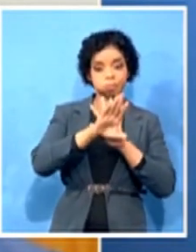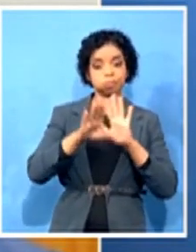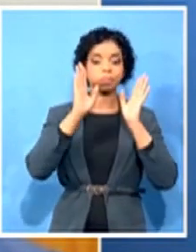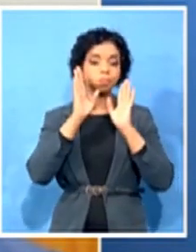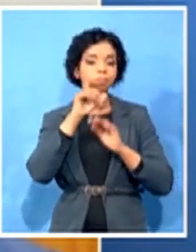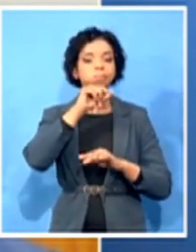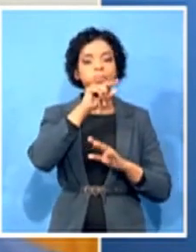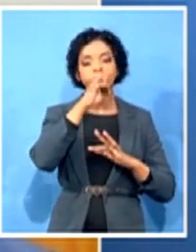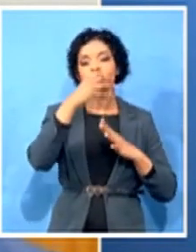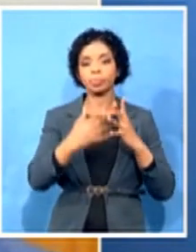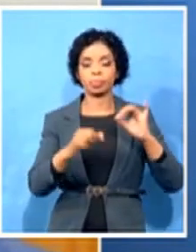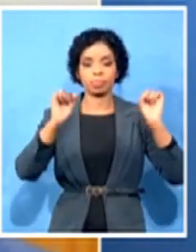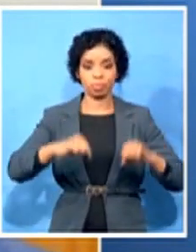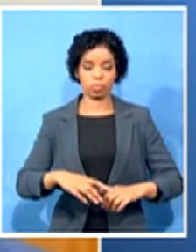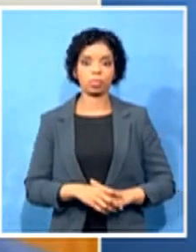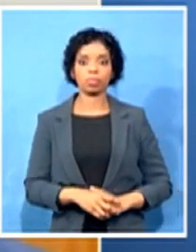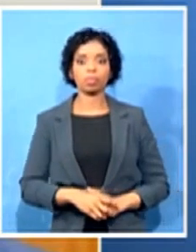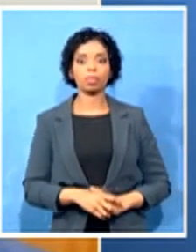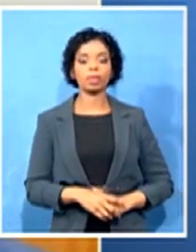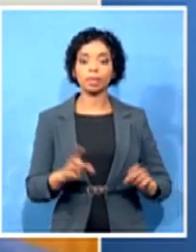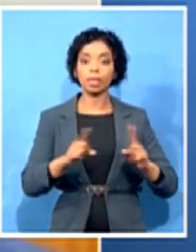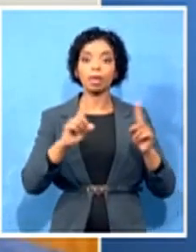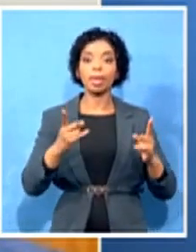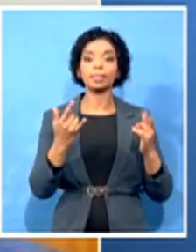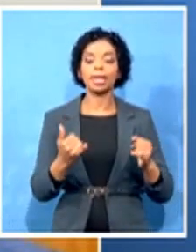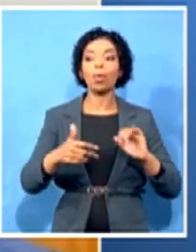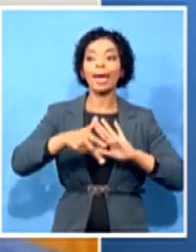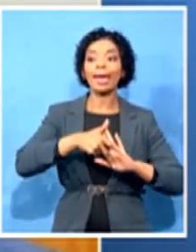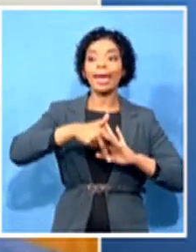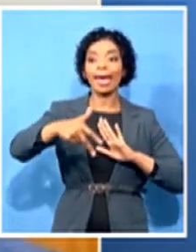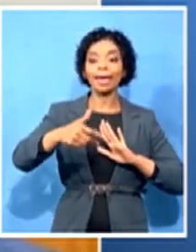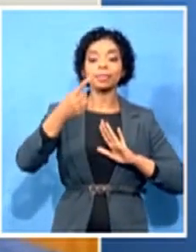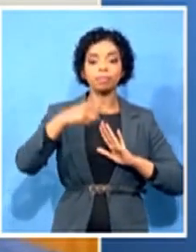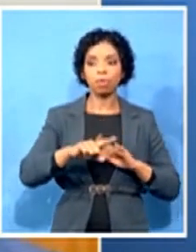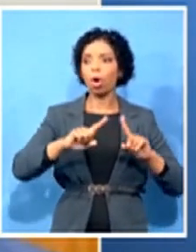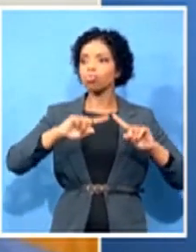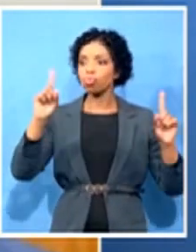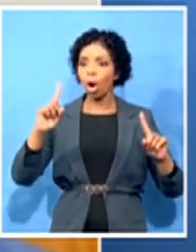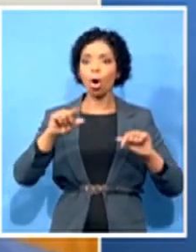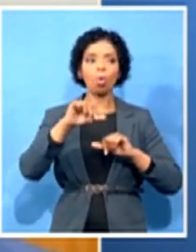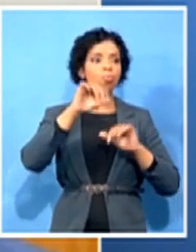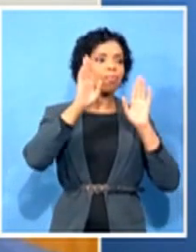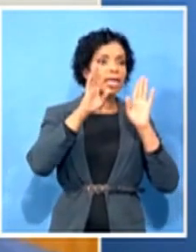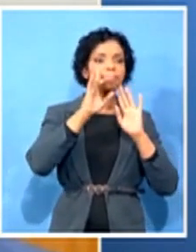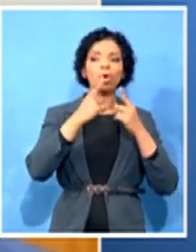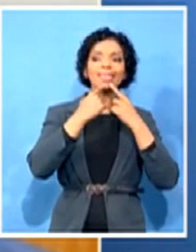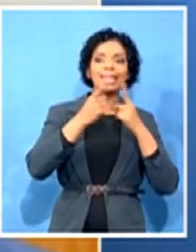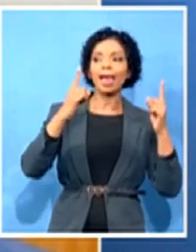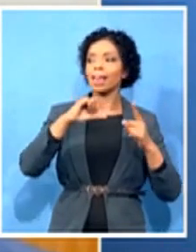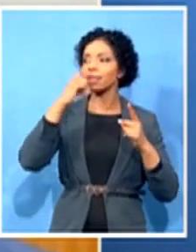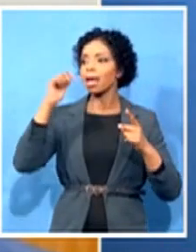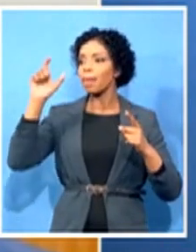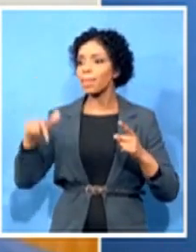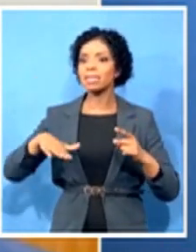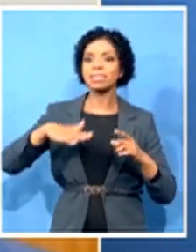trying to regulate and deal with these things. And our ECTA, which is the Electronic Communication and Transaction Act, is very limited on.